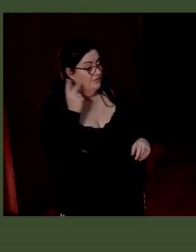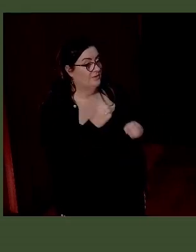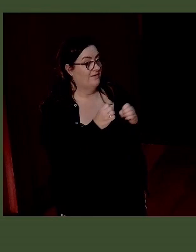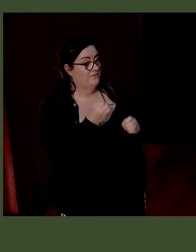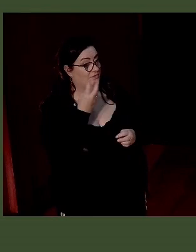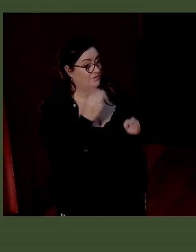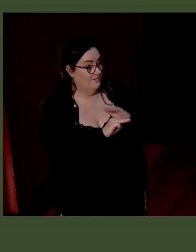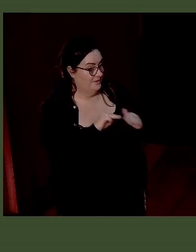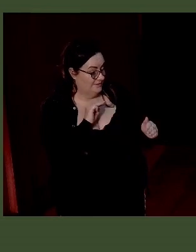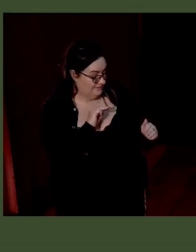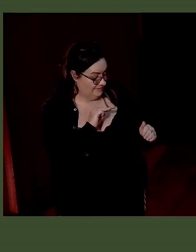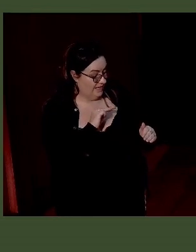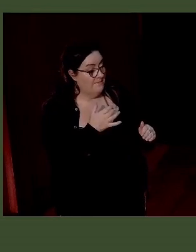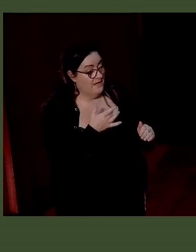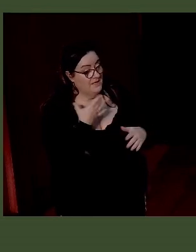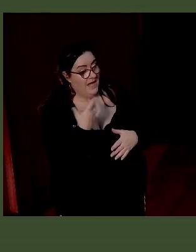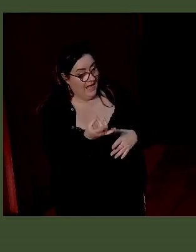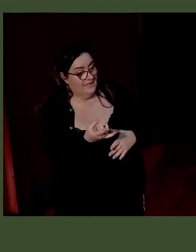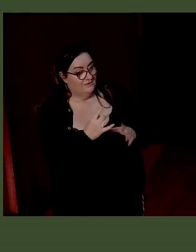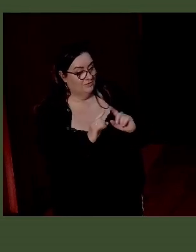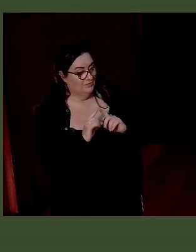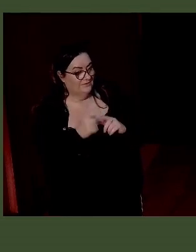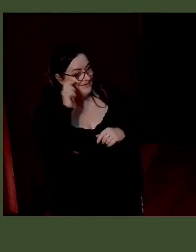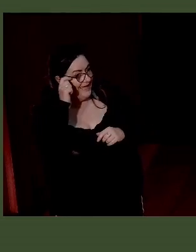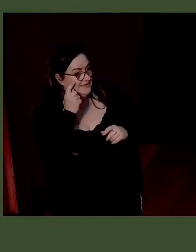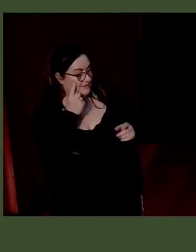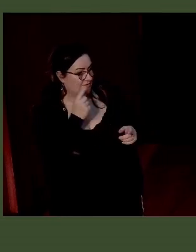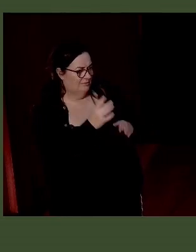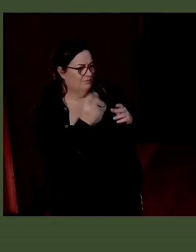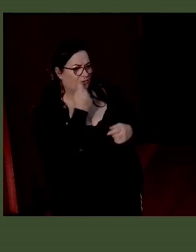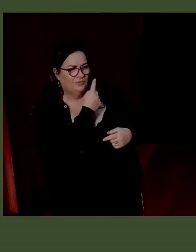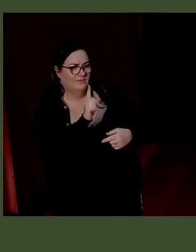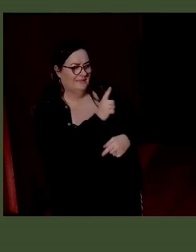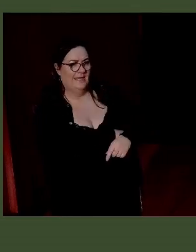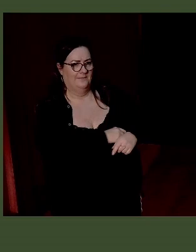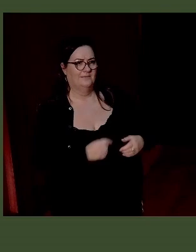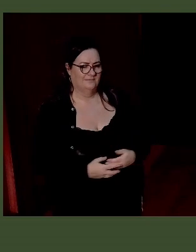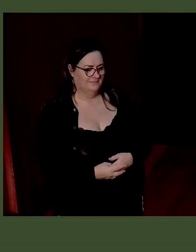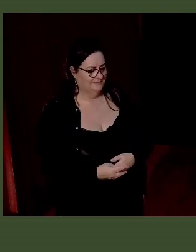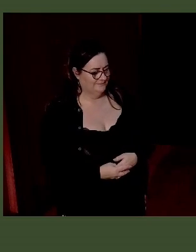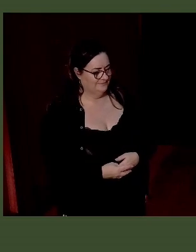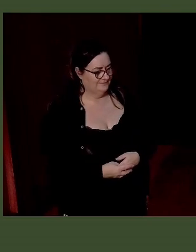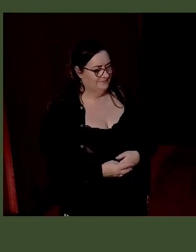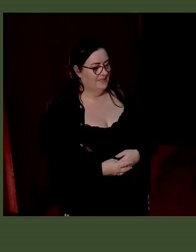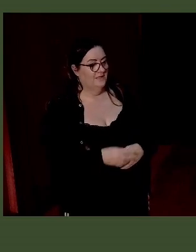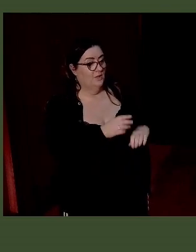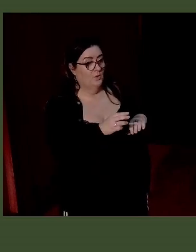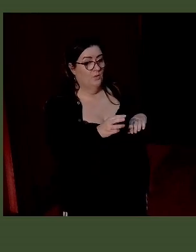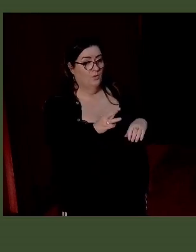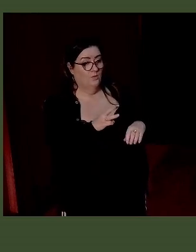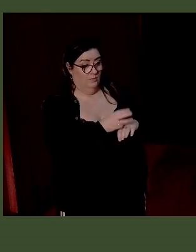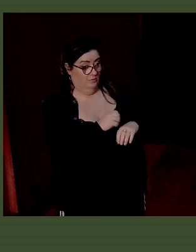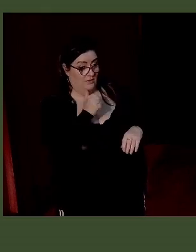every 3 months and you might be asked to carry out work tests to prove that you really were disabled. Now, quite how widows' circumstances